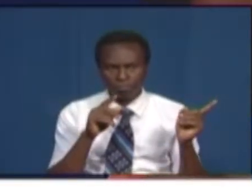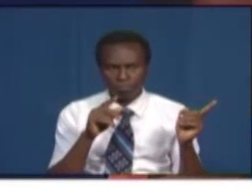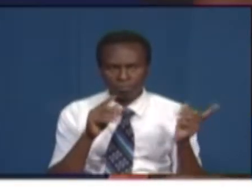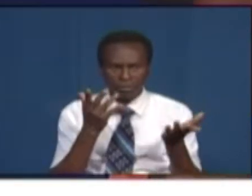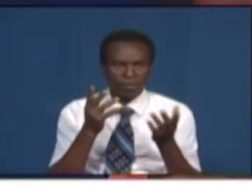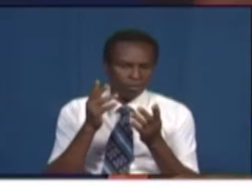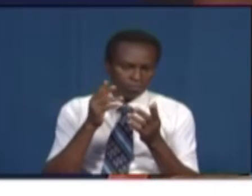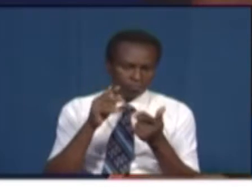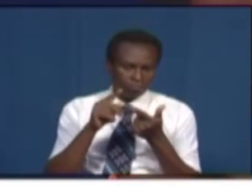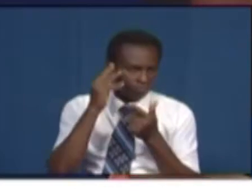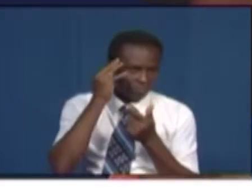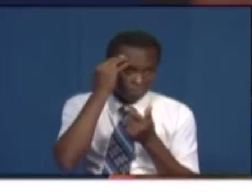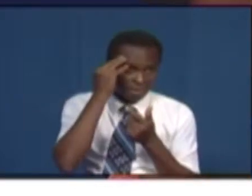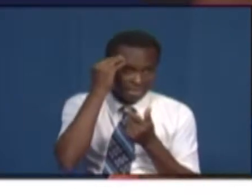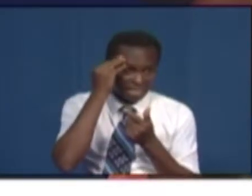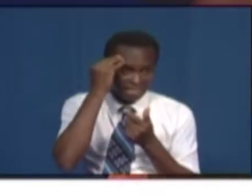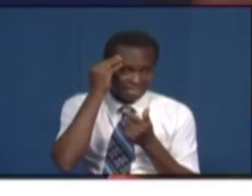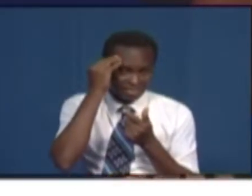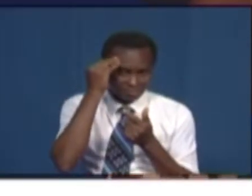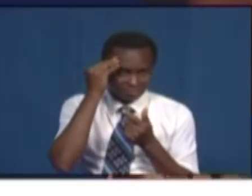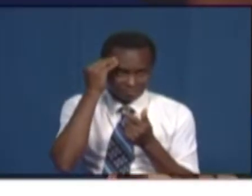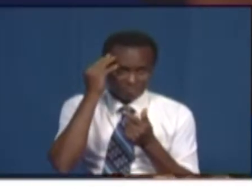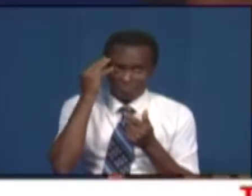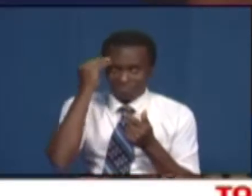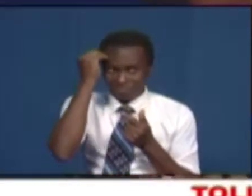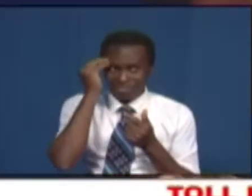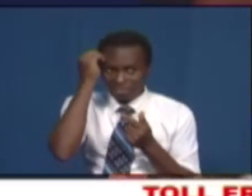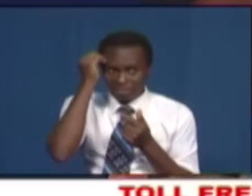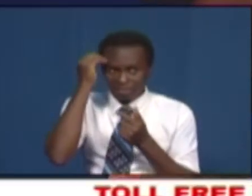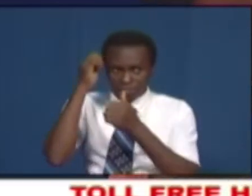mental health has a lot to do with being able to share stuff with